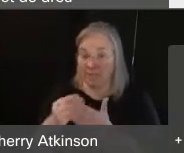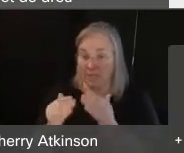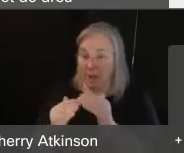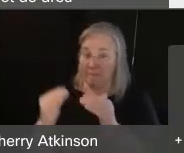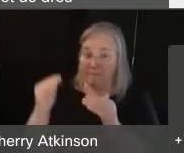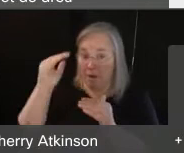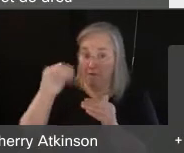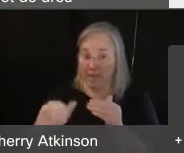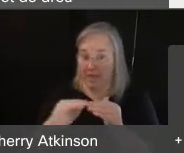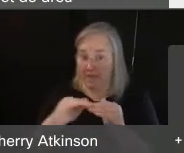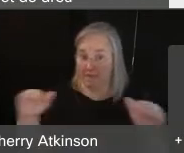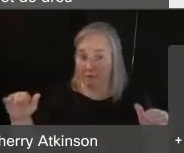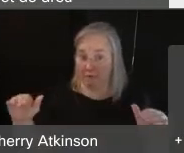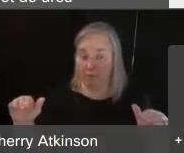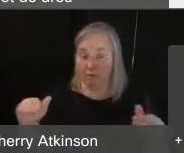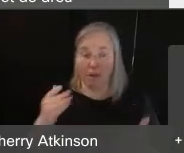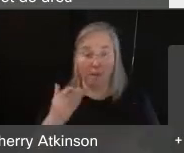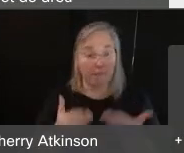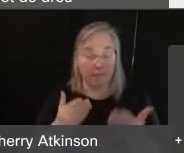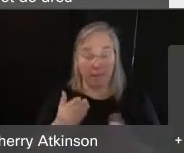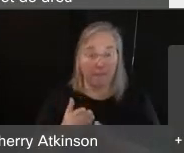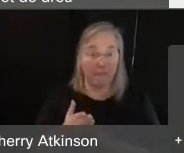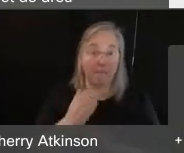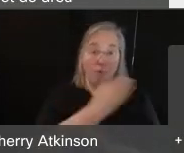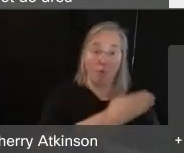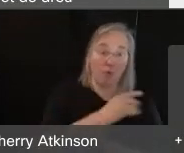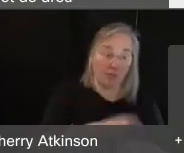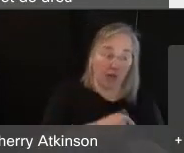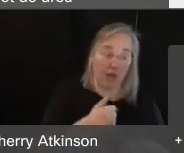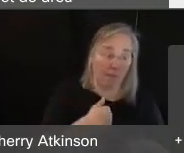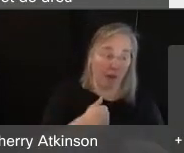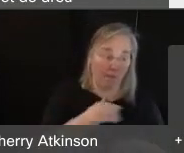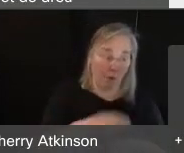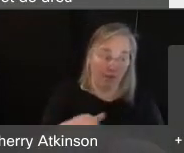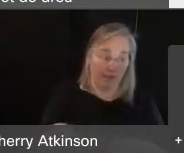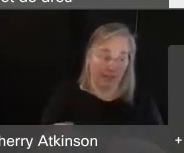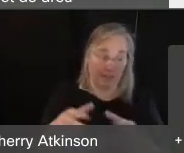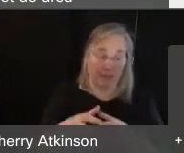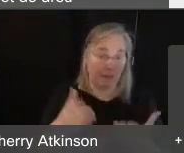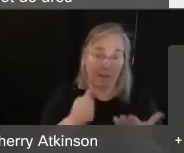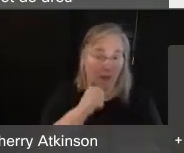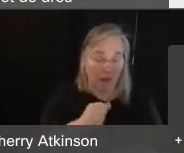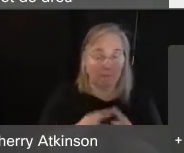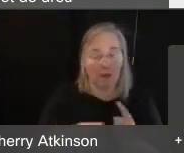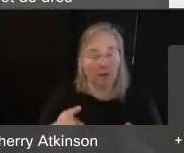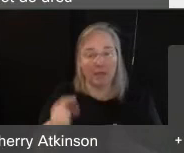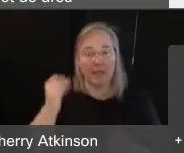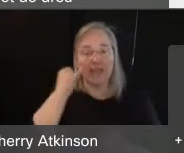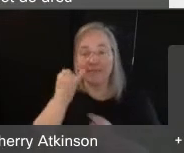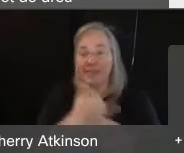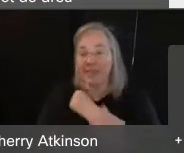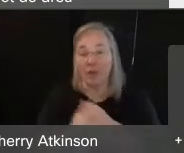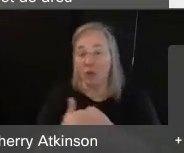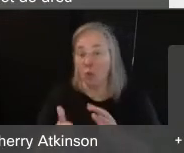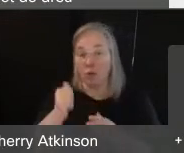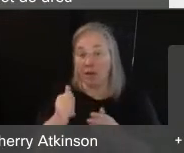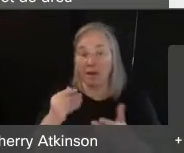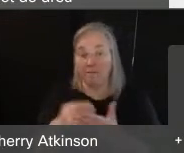before the time that I've been on the committee, they haven't. If the county wouldn't have funded above that